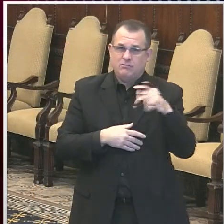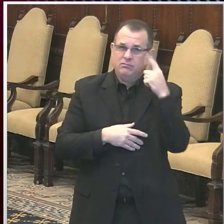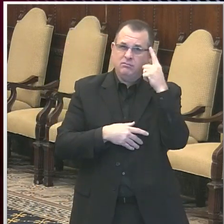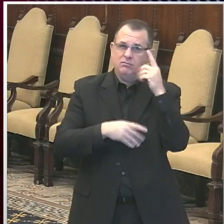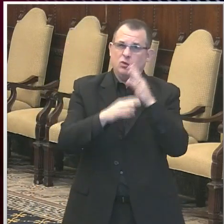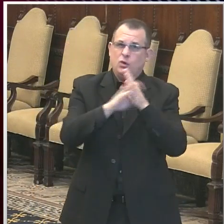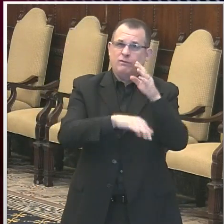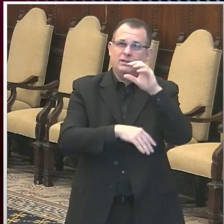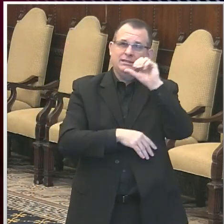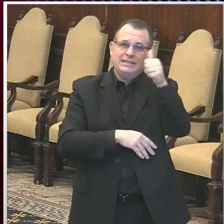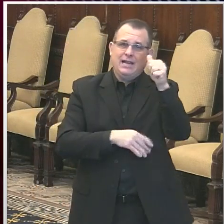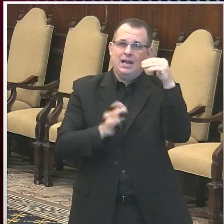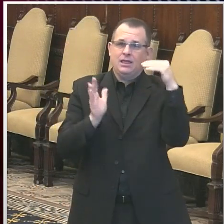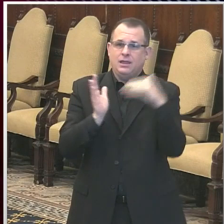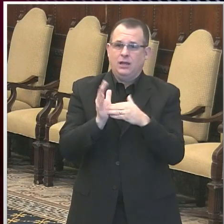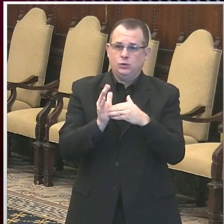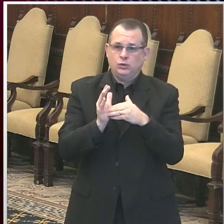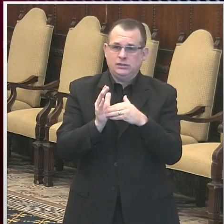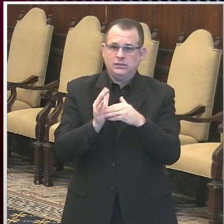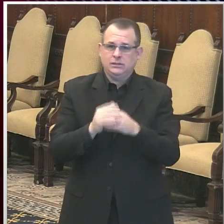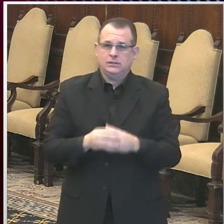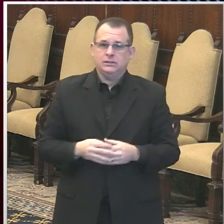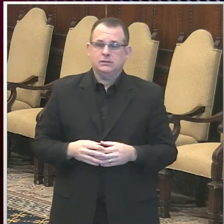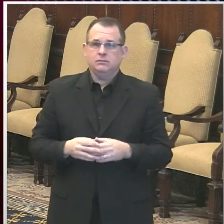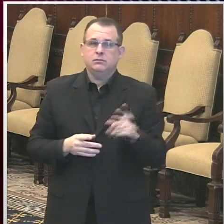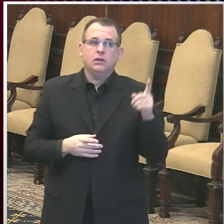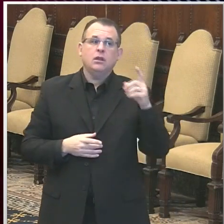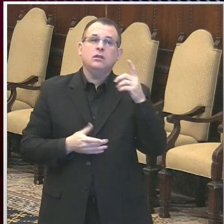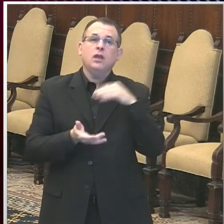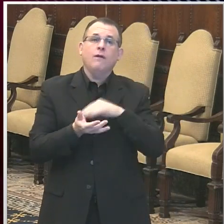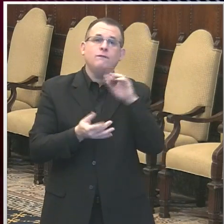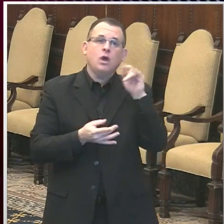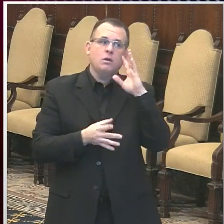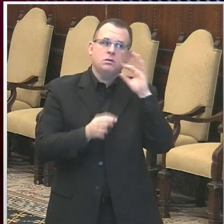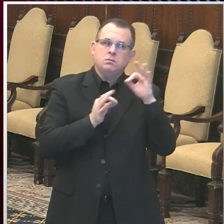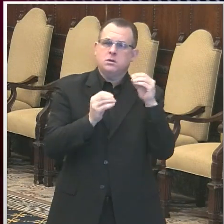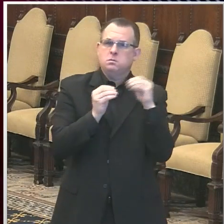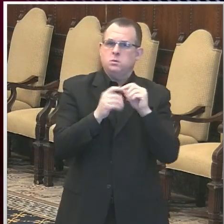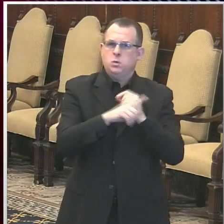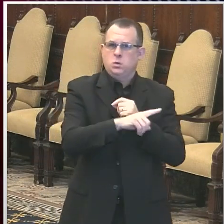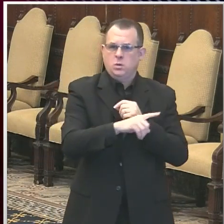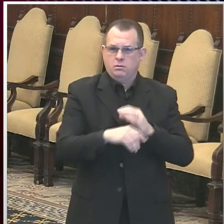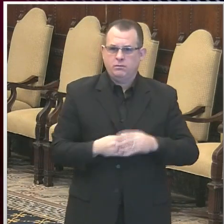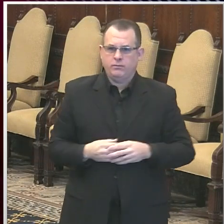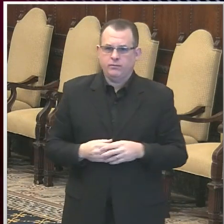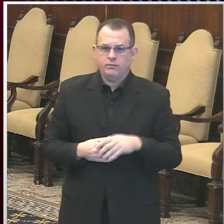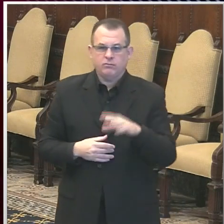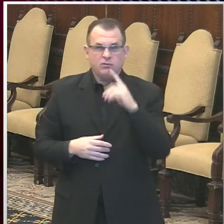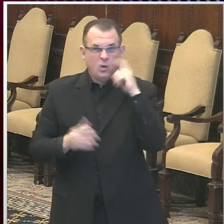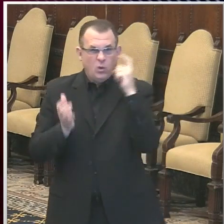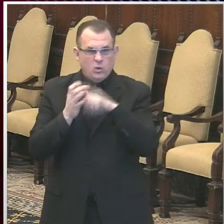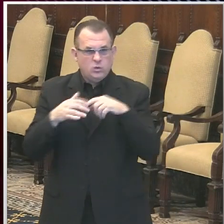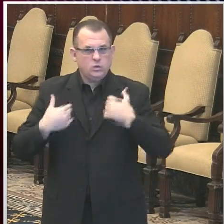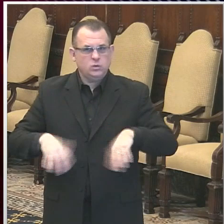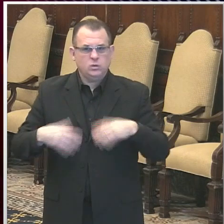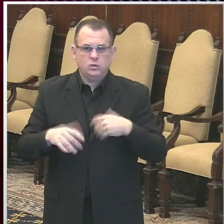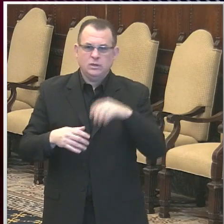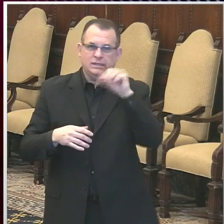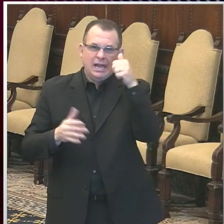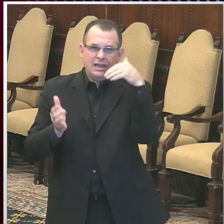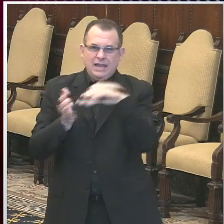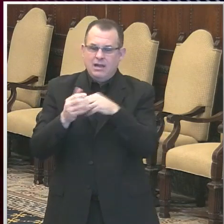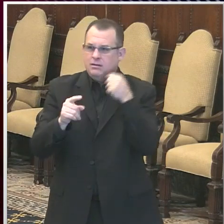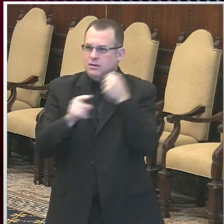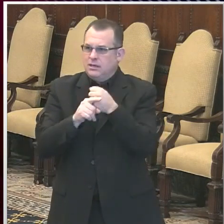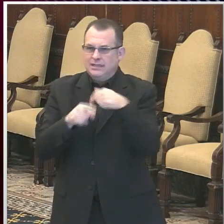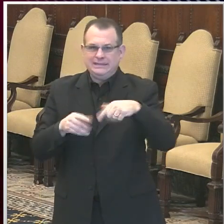10,000. Dr. Farley will have more details in a few minutes. I recognize that hitting 10,000 cases in our city is hard and